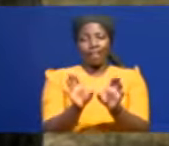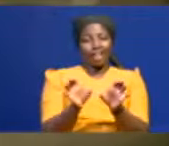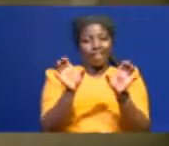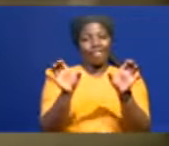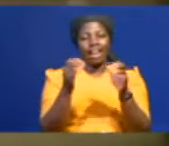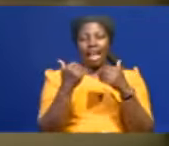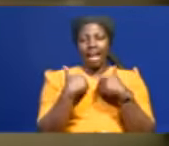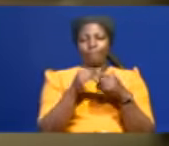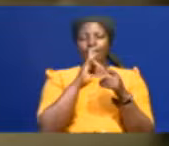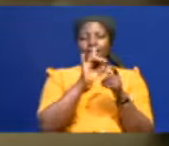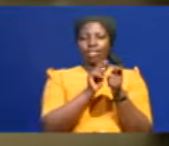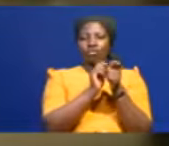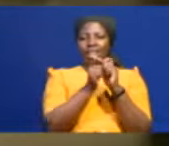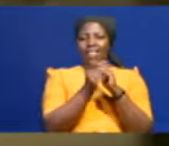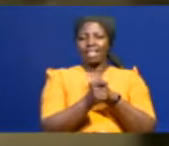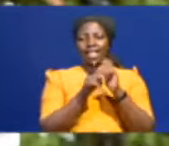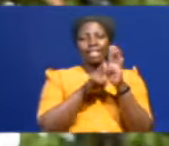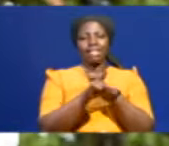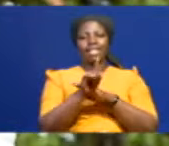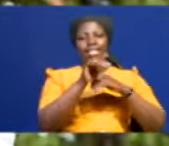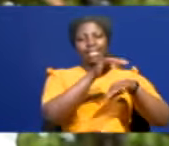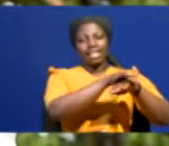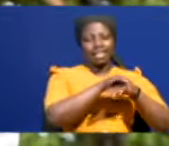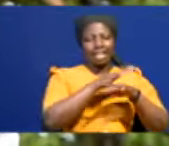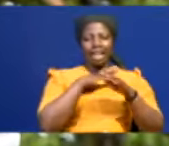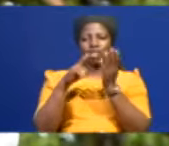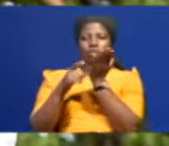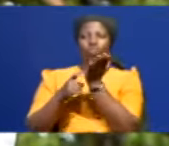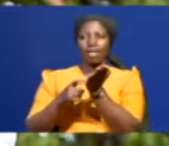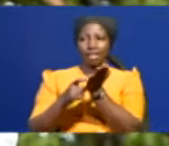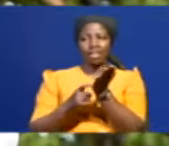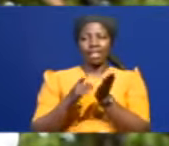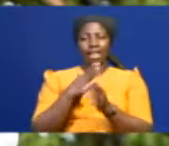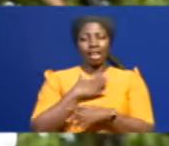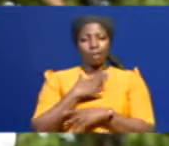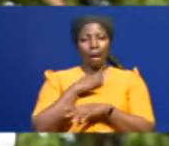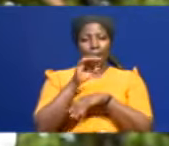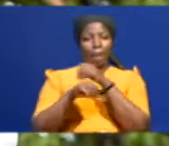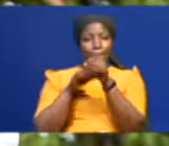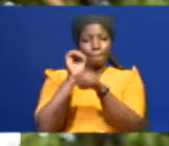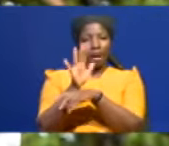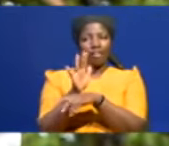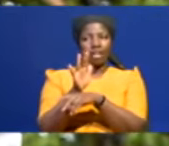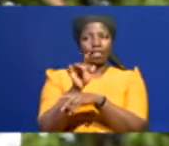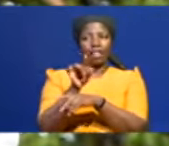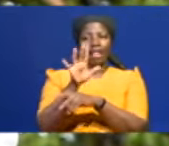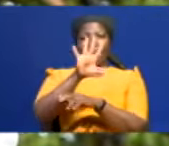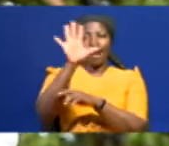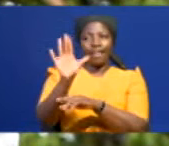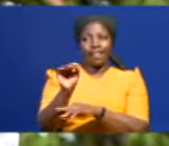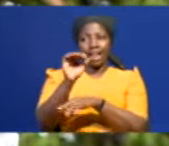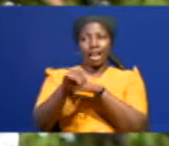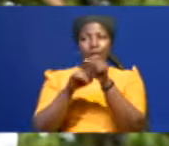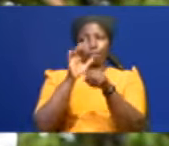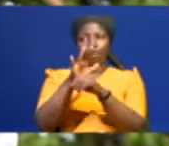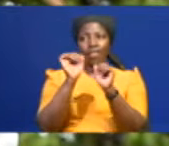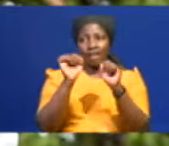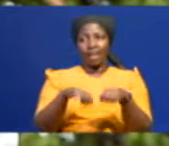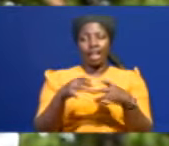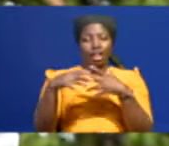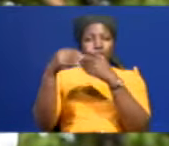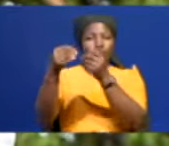both Kiswahili and English. Right now it's available on My Movies Africa, and they can go there